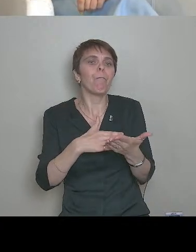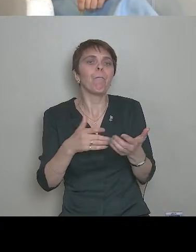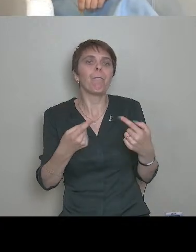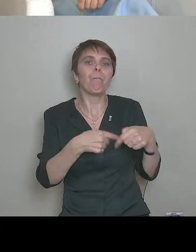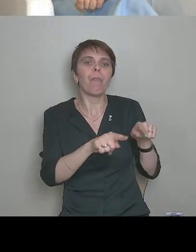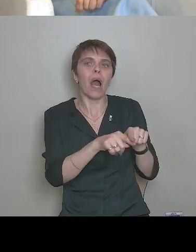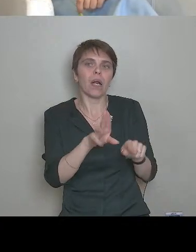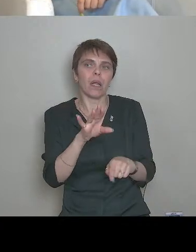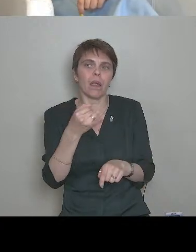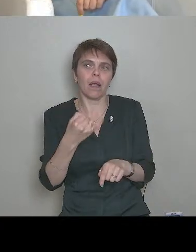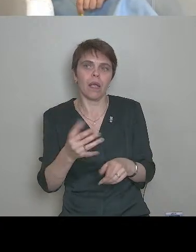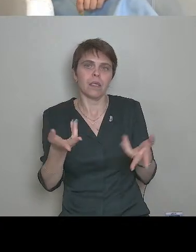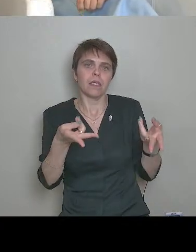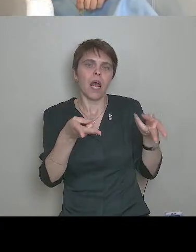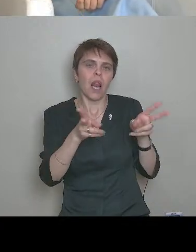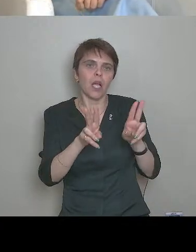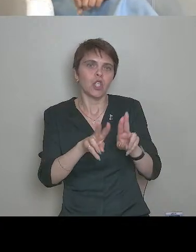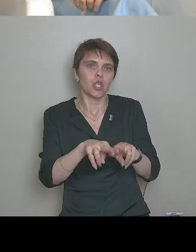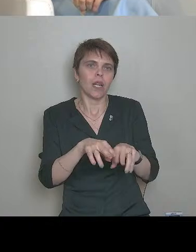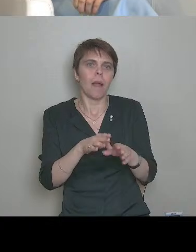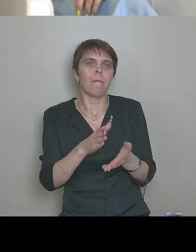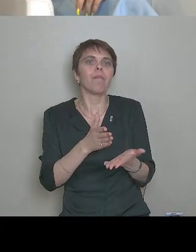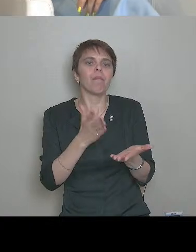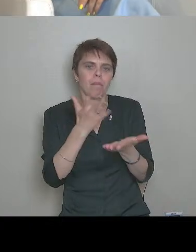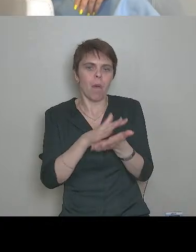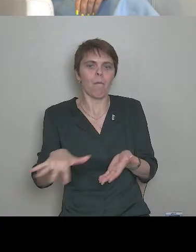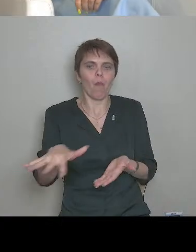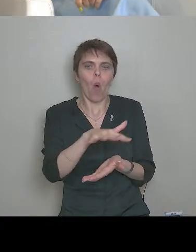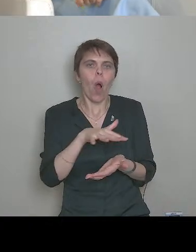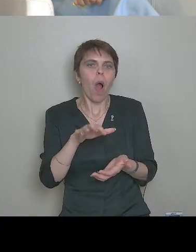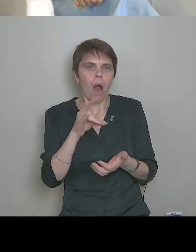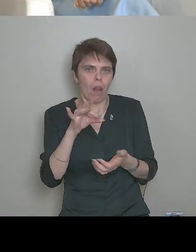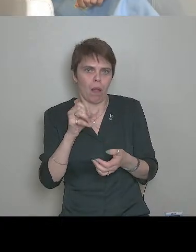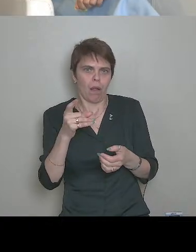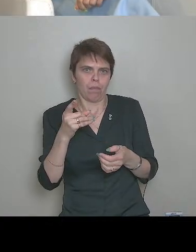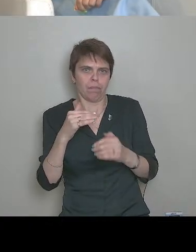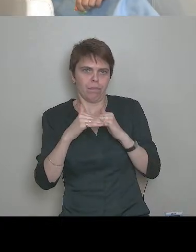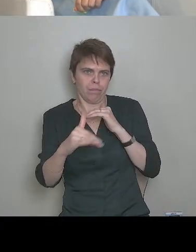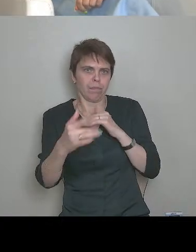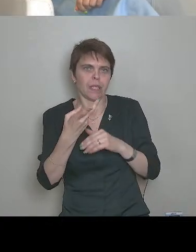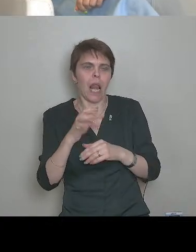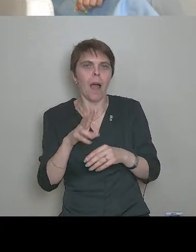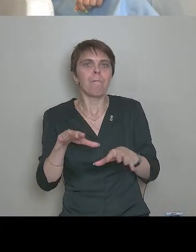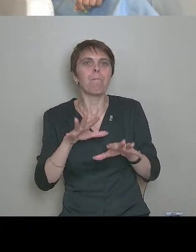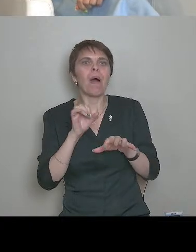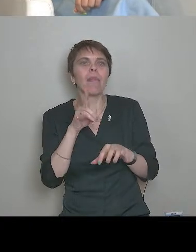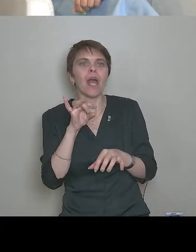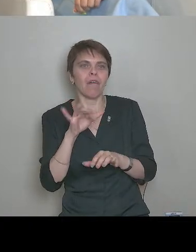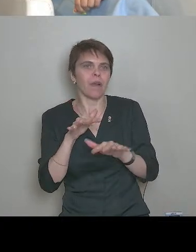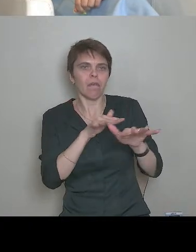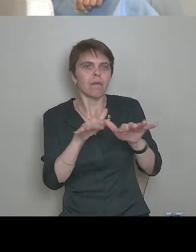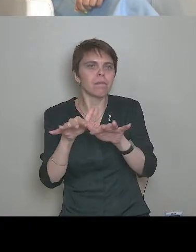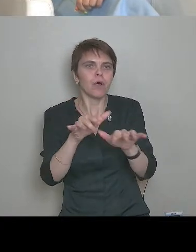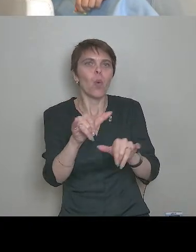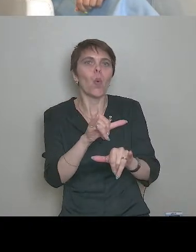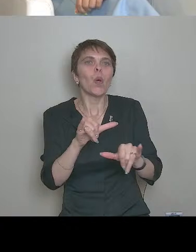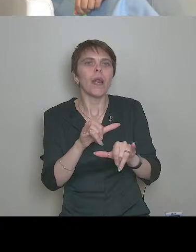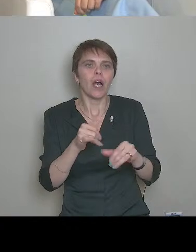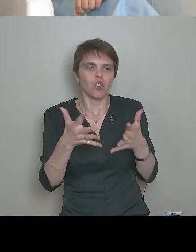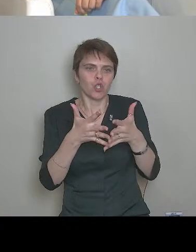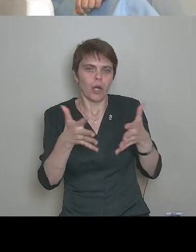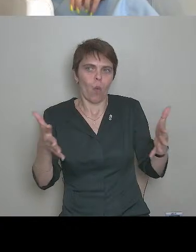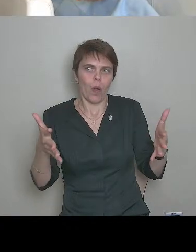discretion that the party enjoys. So there is some room for maneuver, in other words, and it is quite